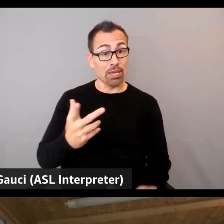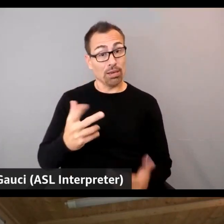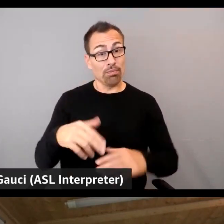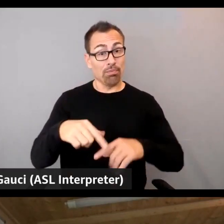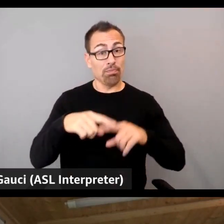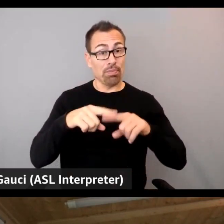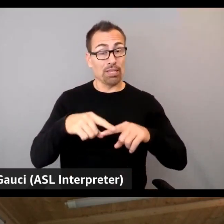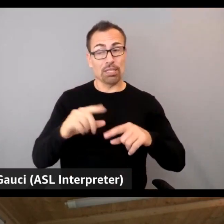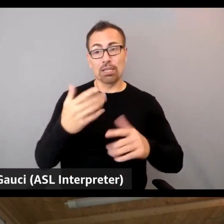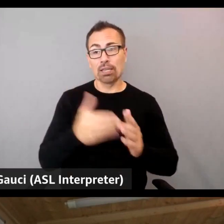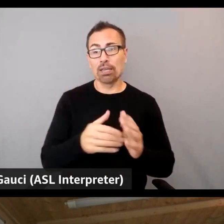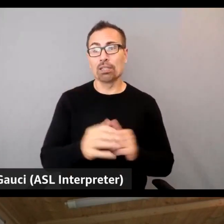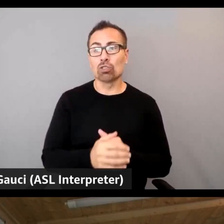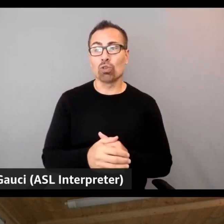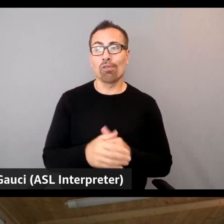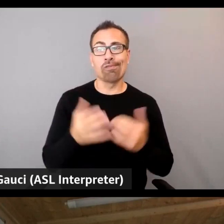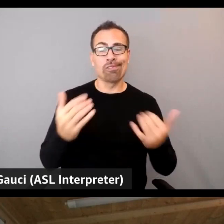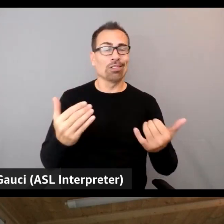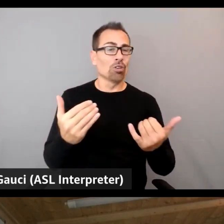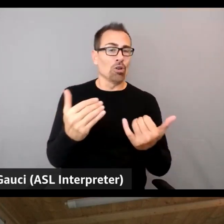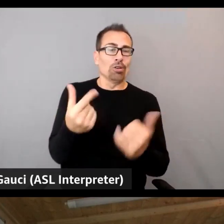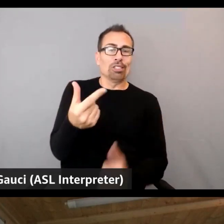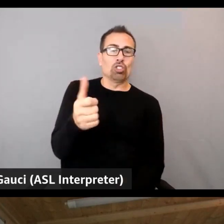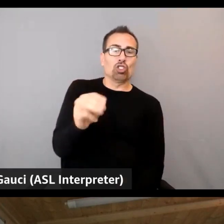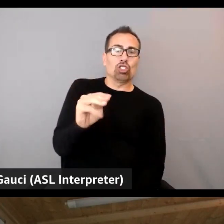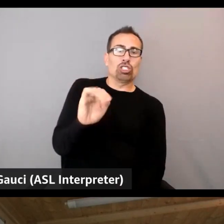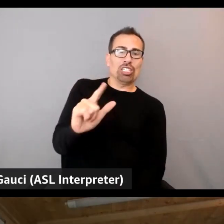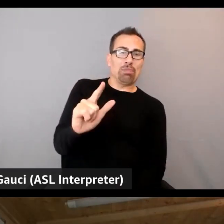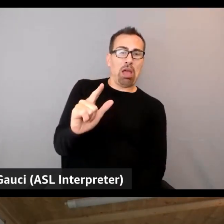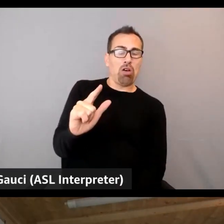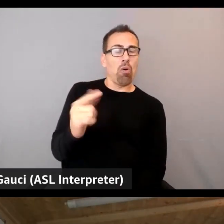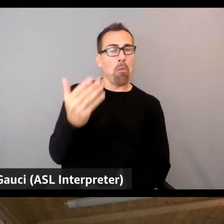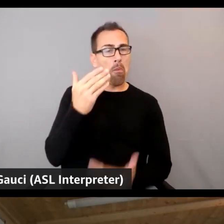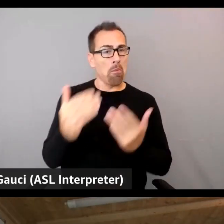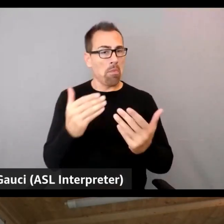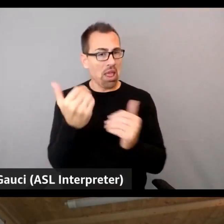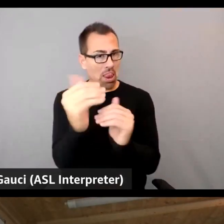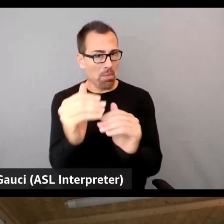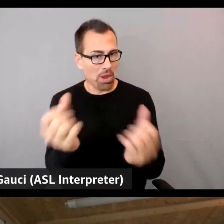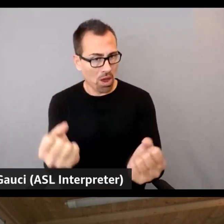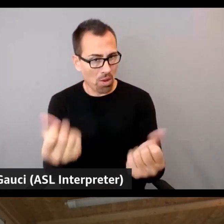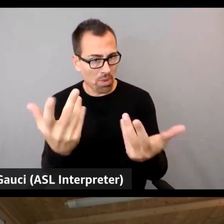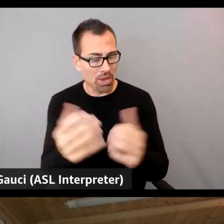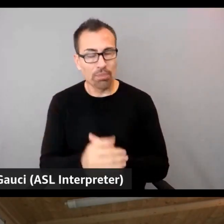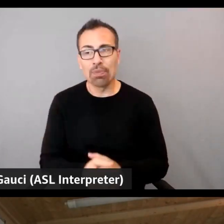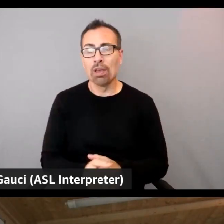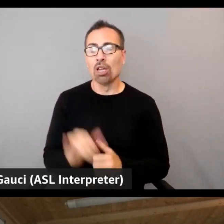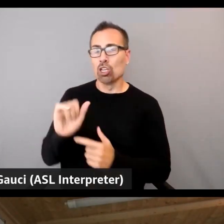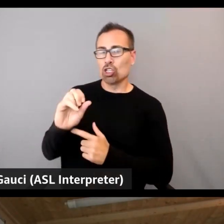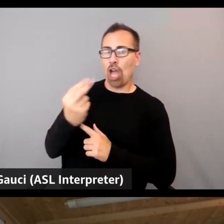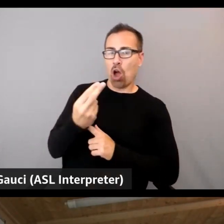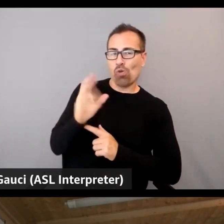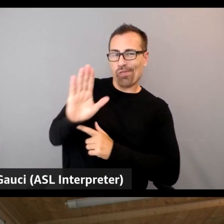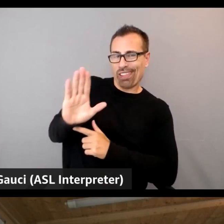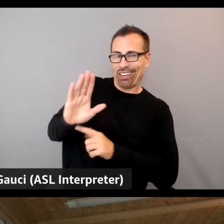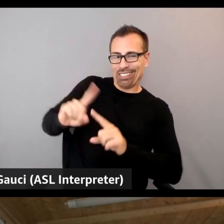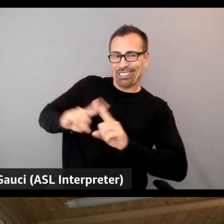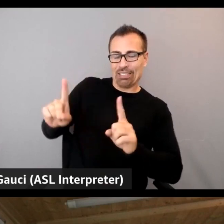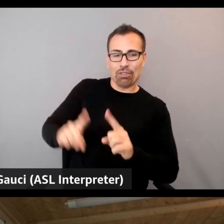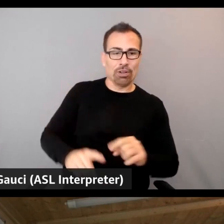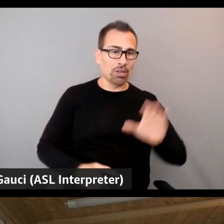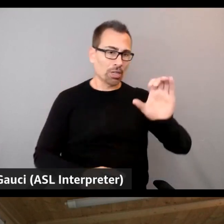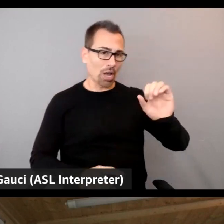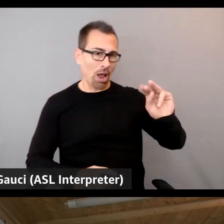amount of capacity per day that will allow to be sent from an IP. Yahoo might be different, Comcast different. Each one, and they have their